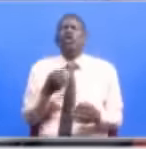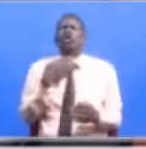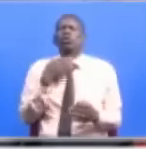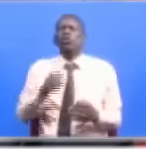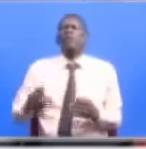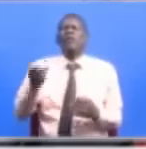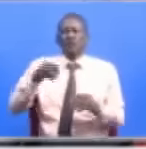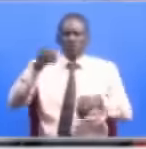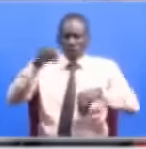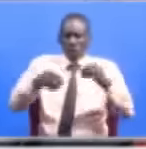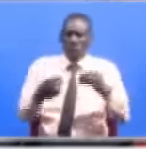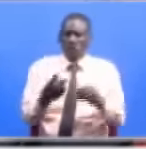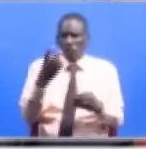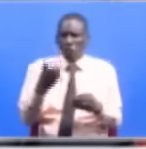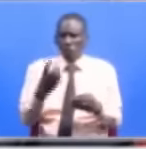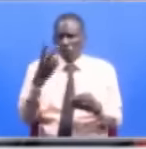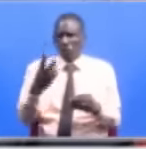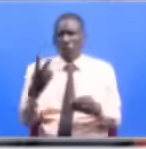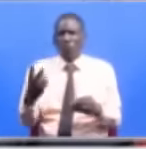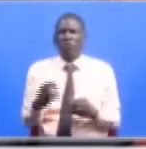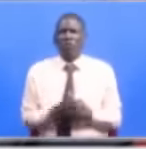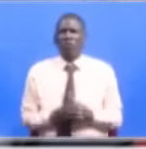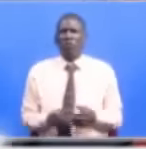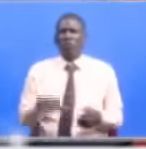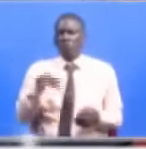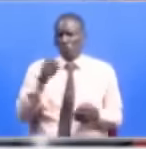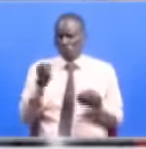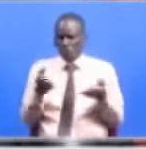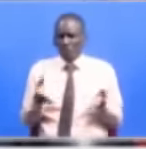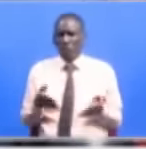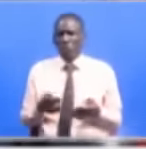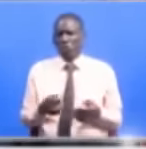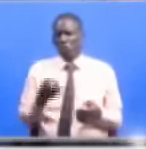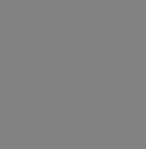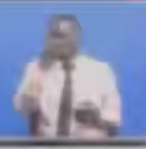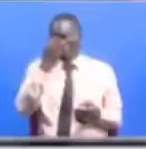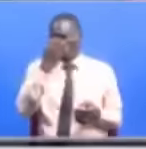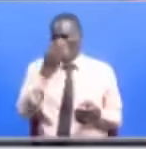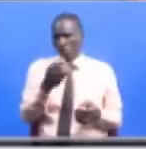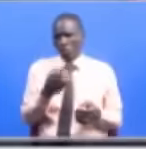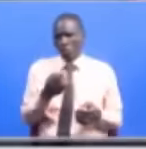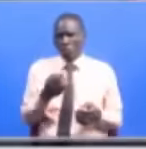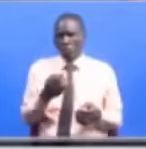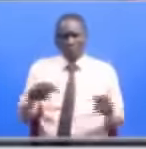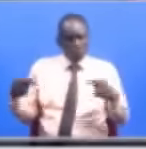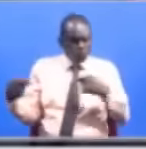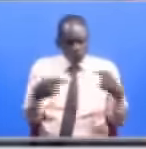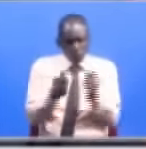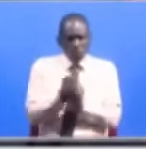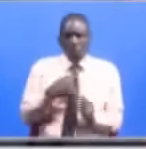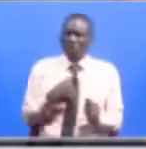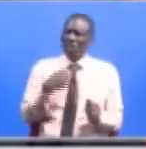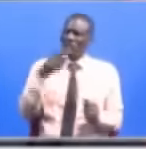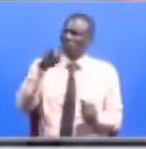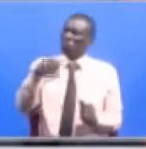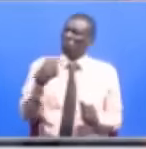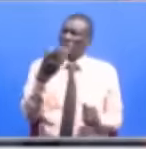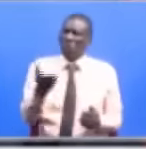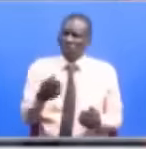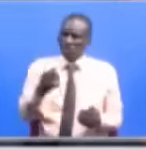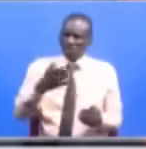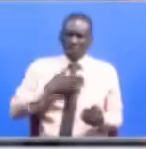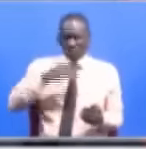20. Yes. So we had a very bad confrontation. I said, who do you think you are? This is my